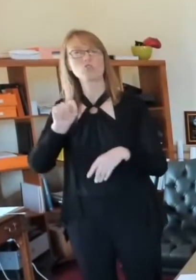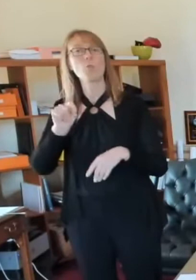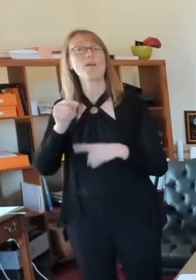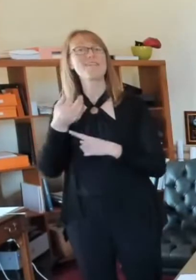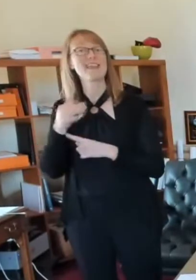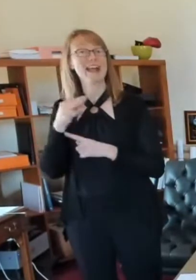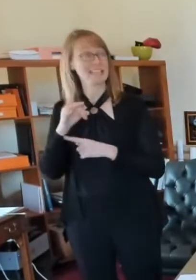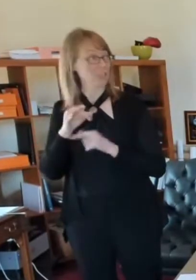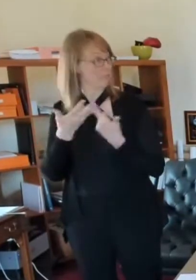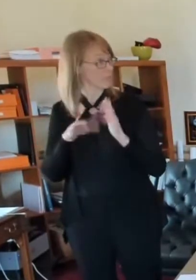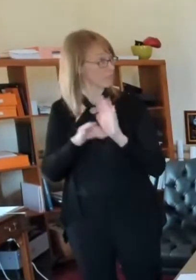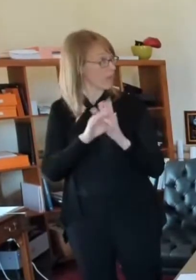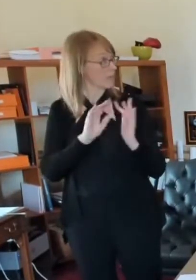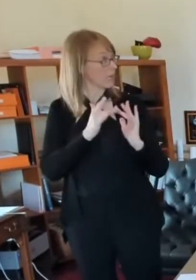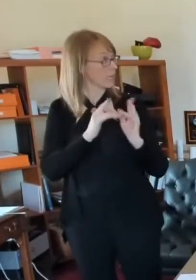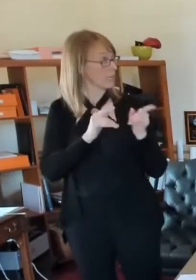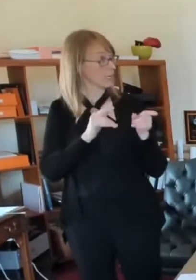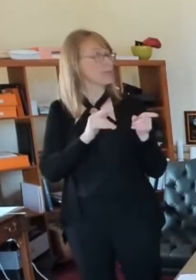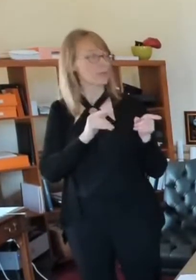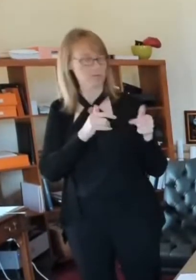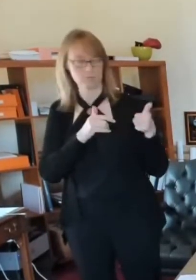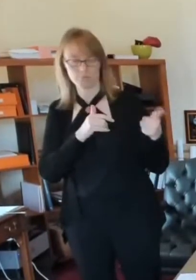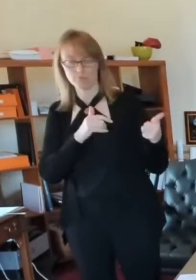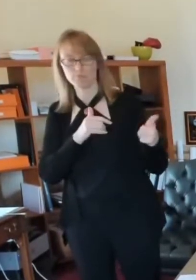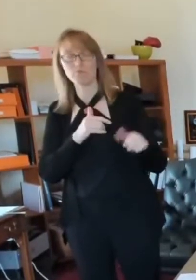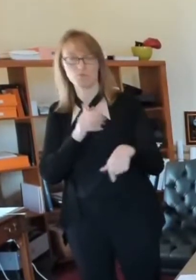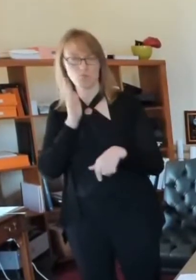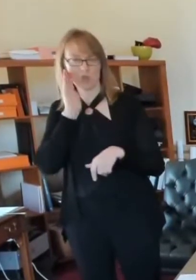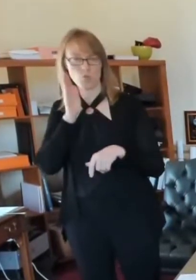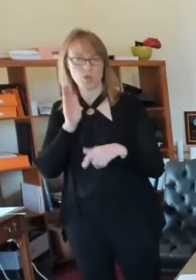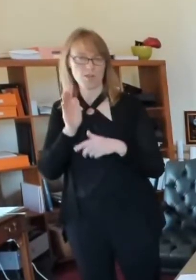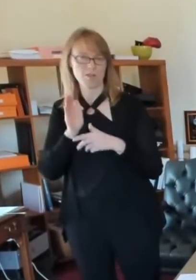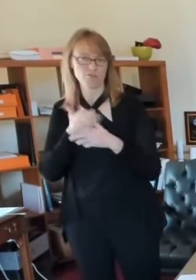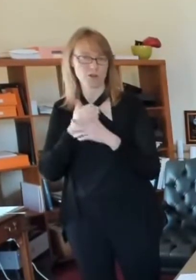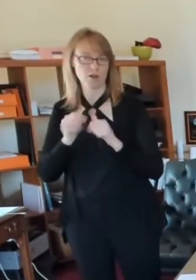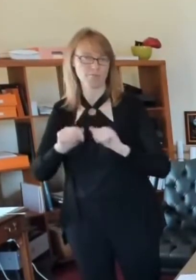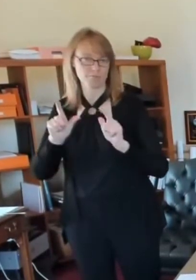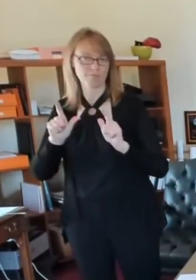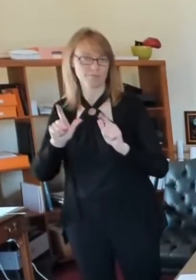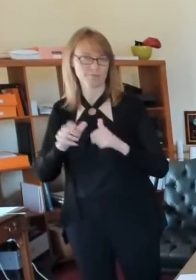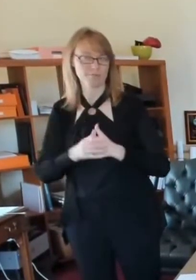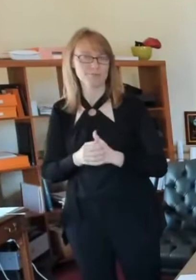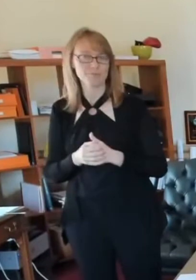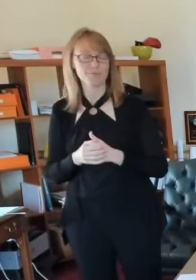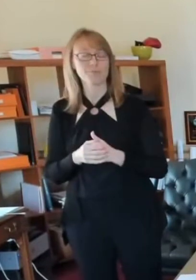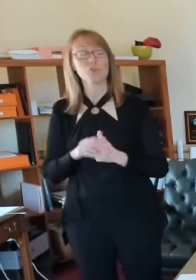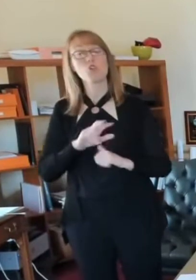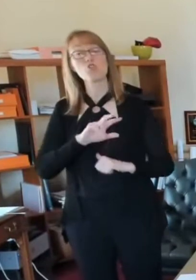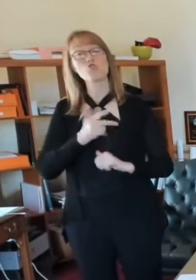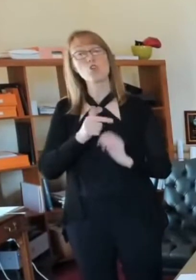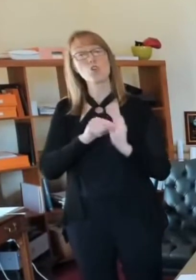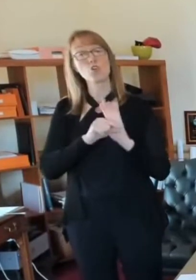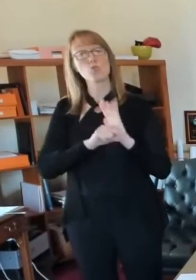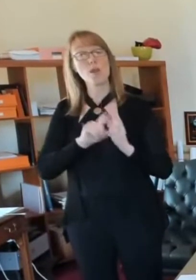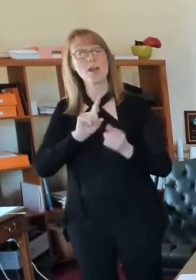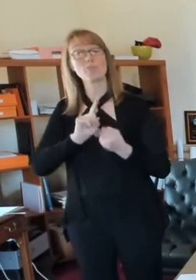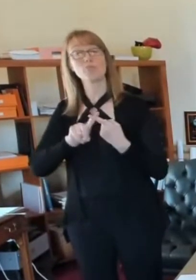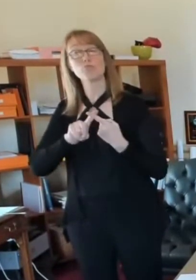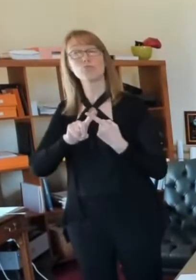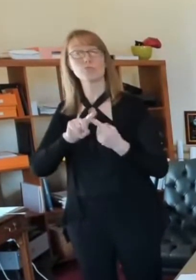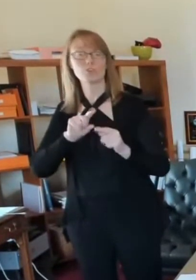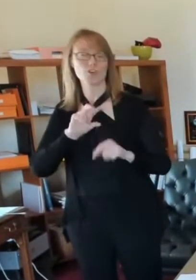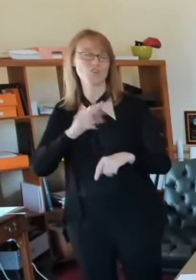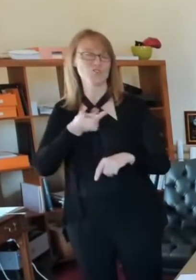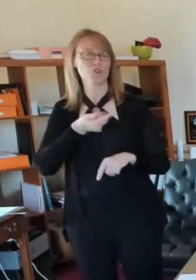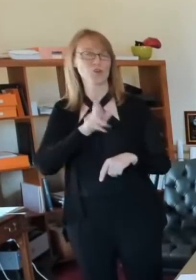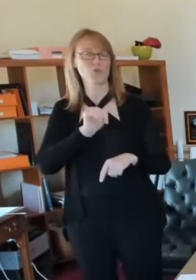that? Okay, we're going to post this. And third through sixth grade will start back on October